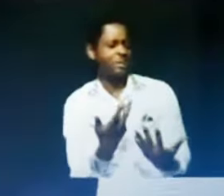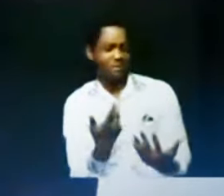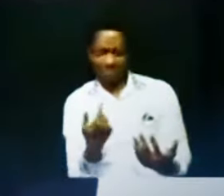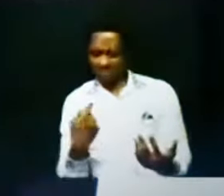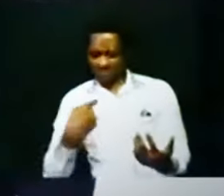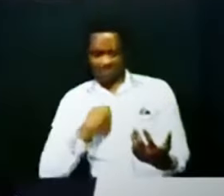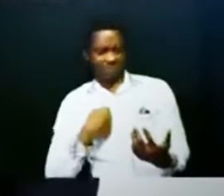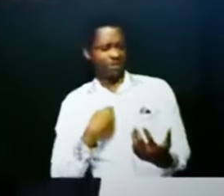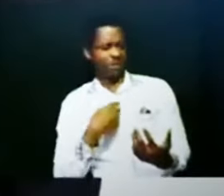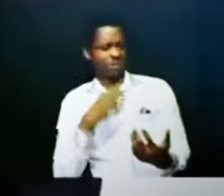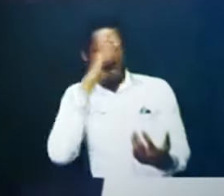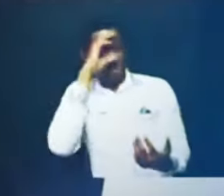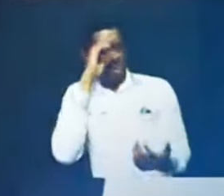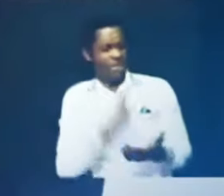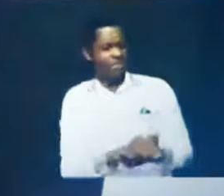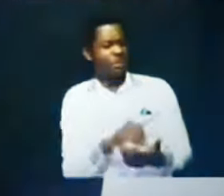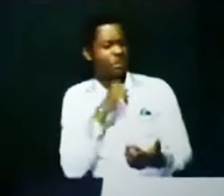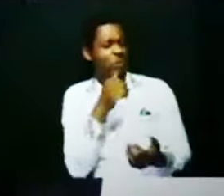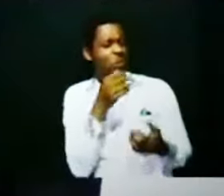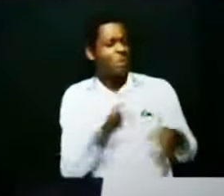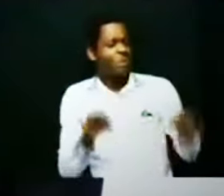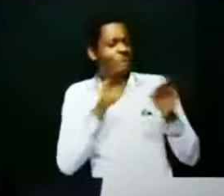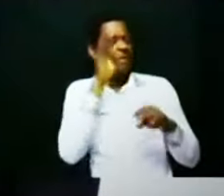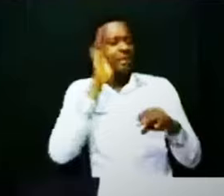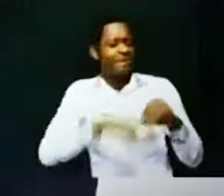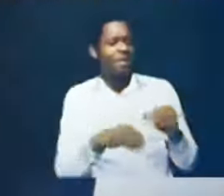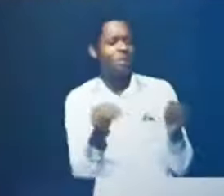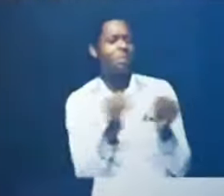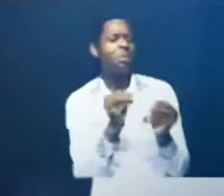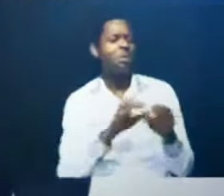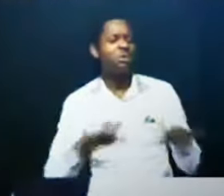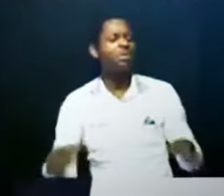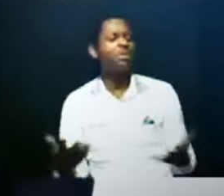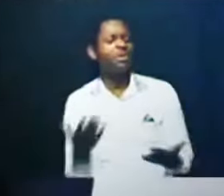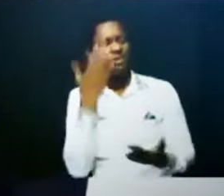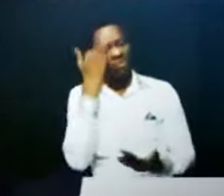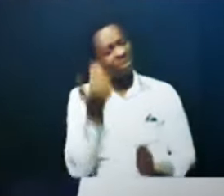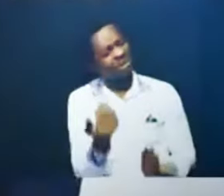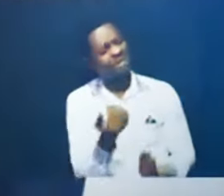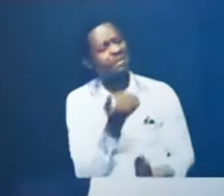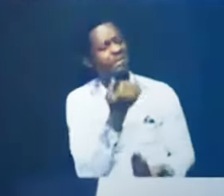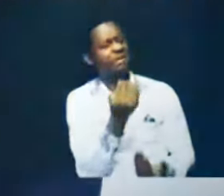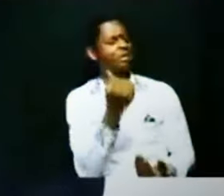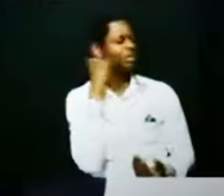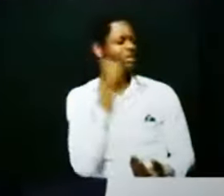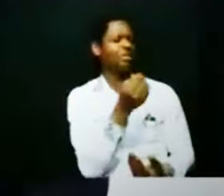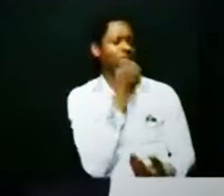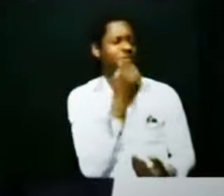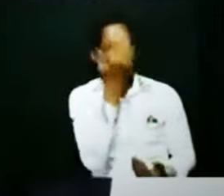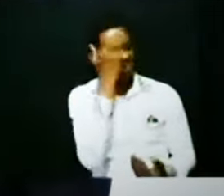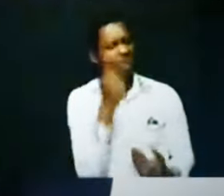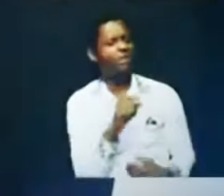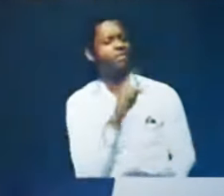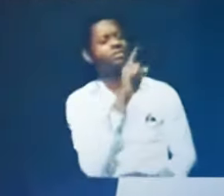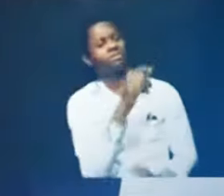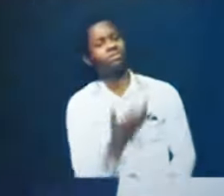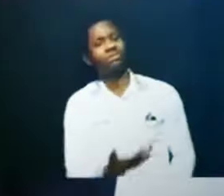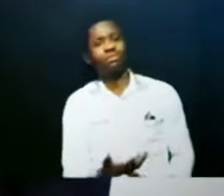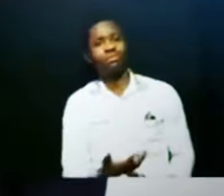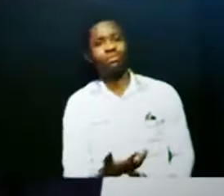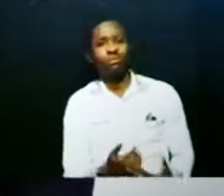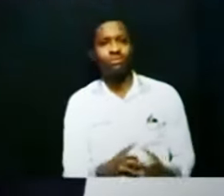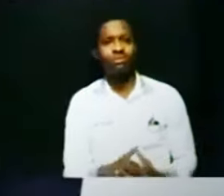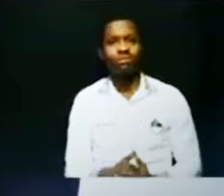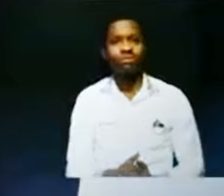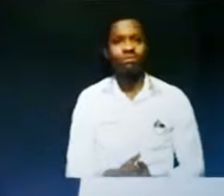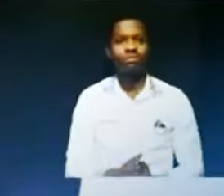sehana aden na wusun na aden ana wonidie na aden ana wobonwo menyame mawo ensine emerimadu. You see, we